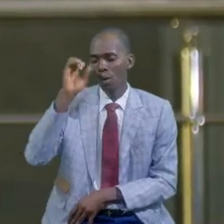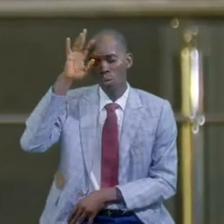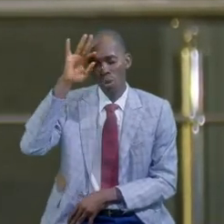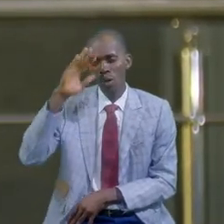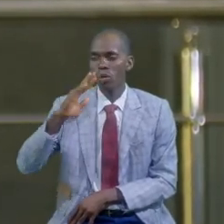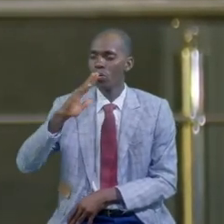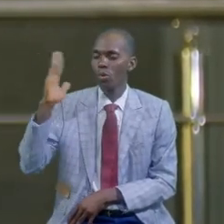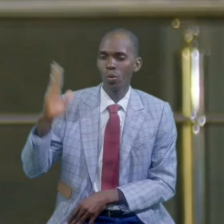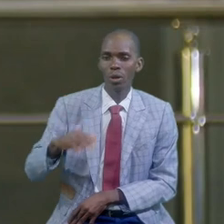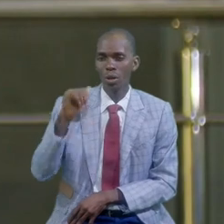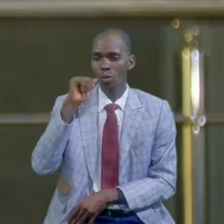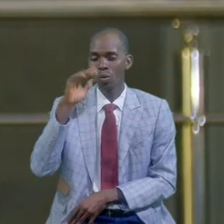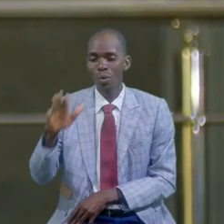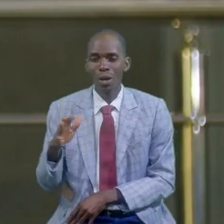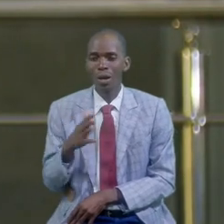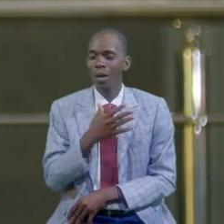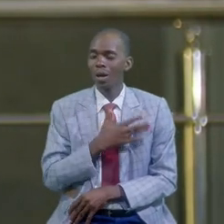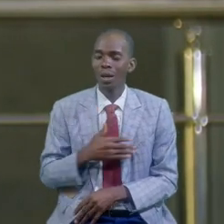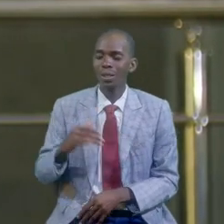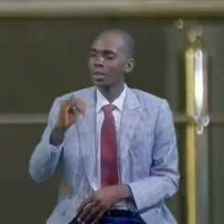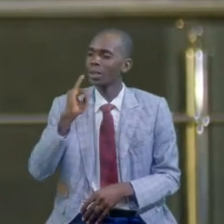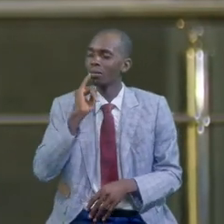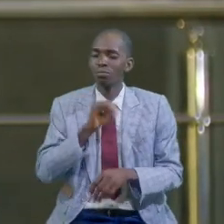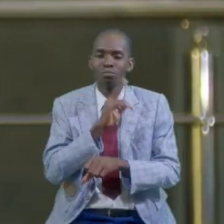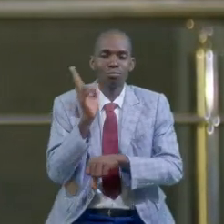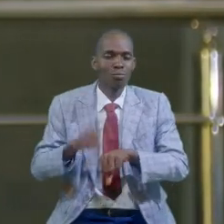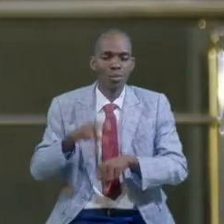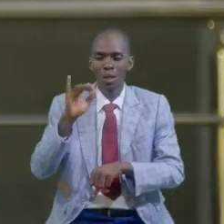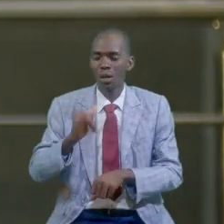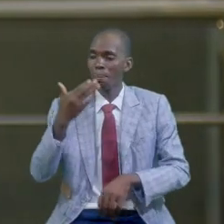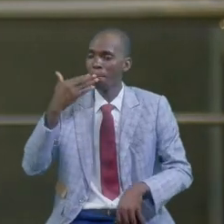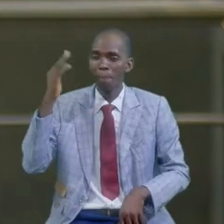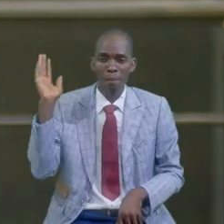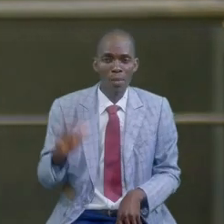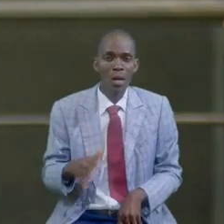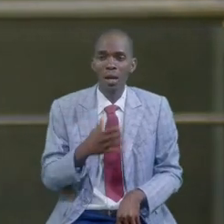She is naturally bad. And she is supernaturally